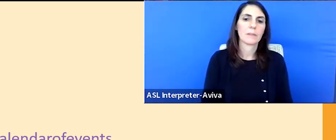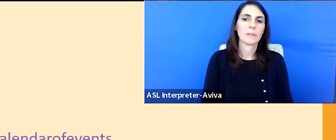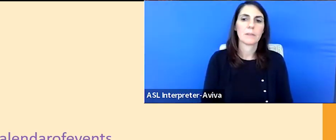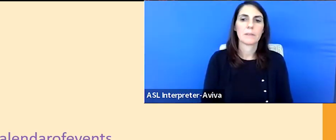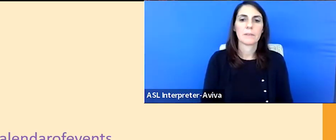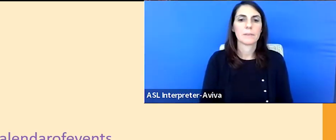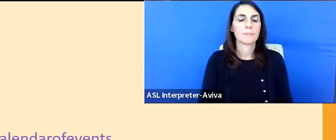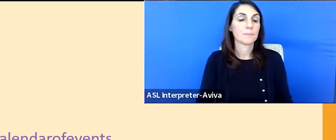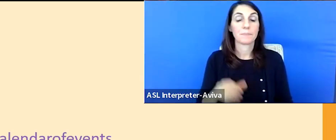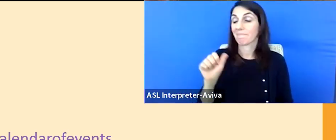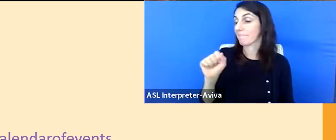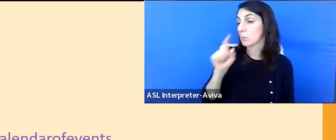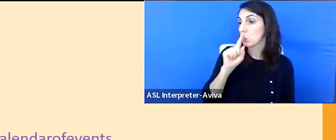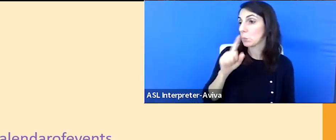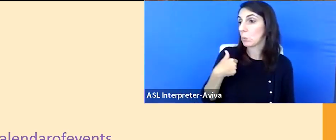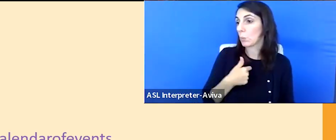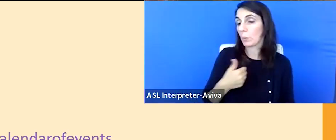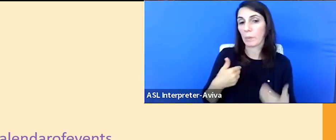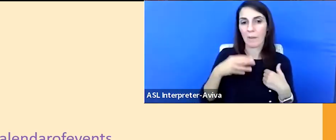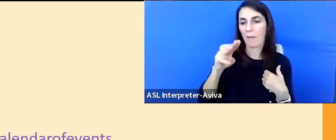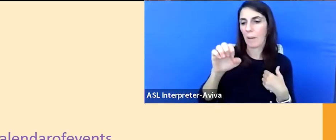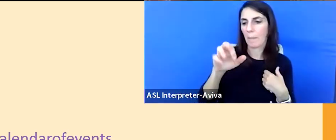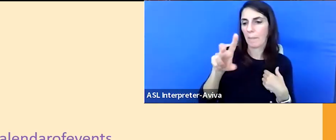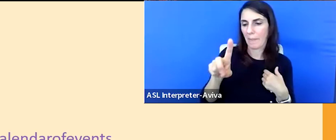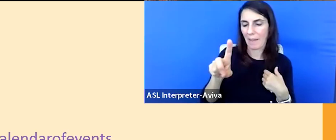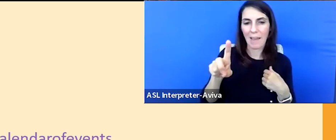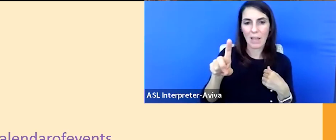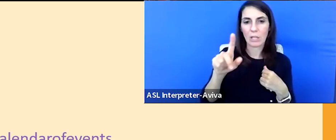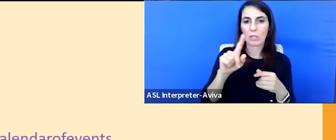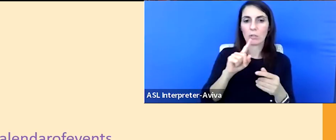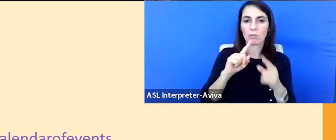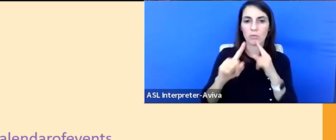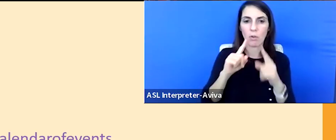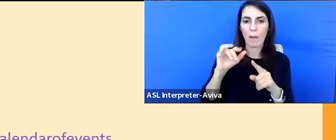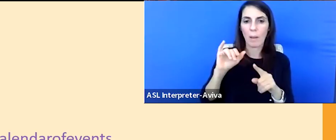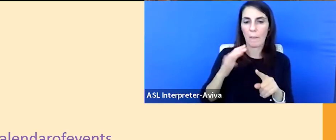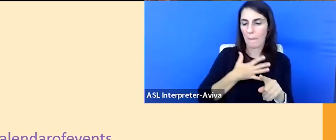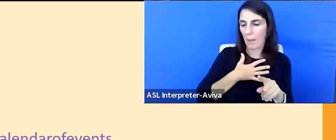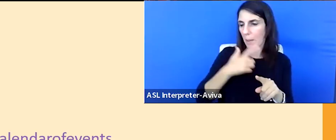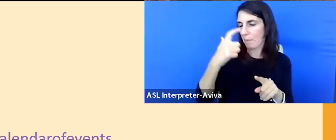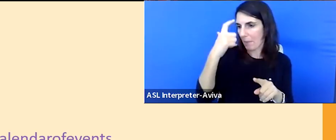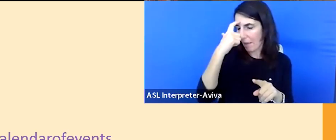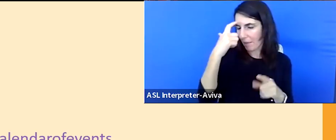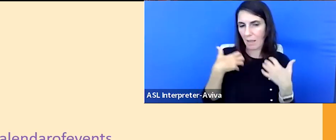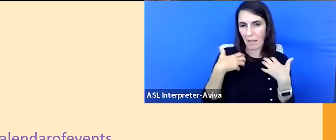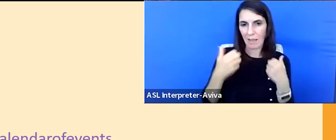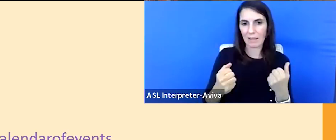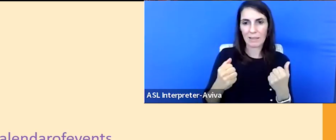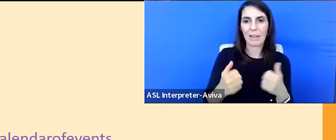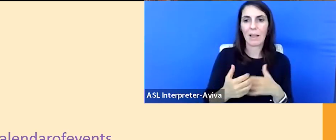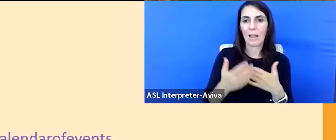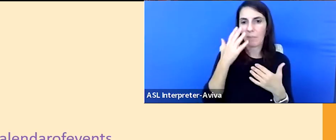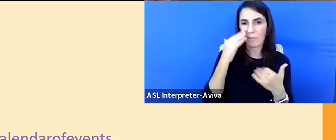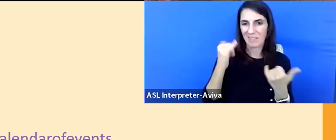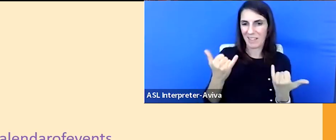Yeah, so we have Med Talk, My Mental Health, which is, very timely because Mental Health Awareness